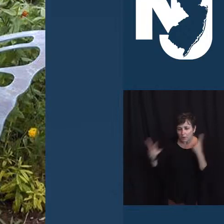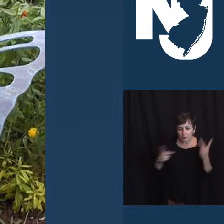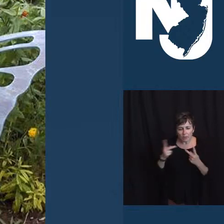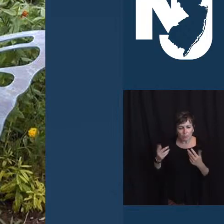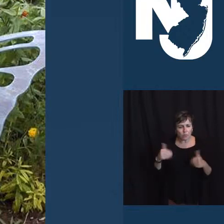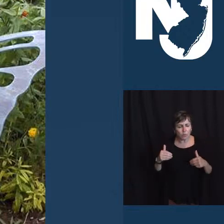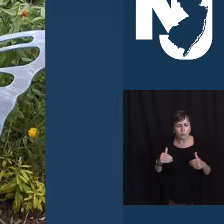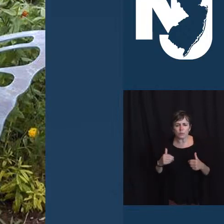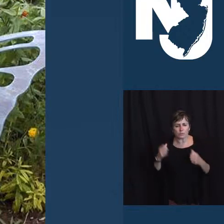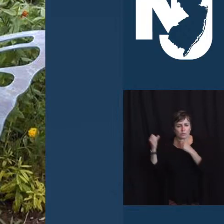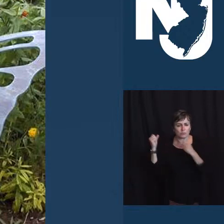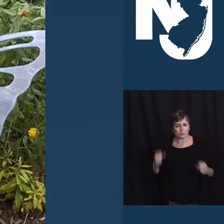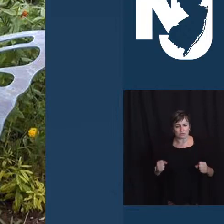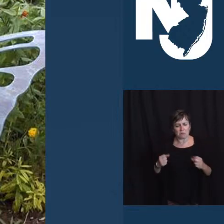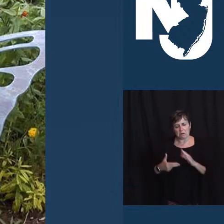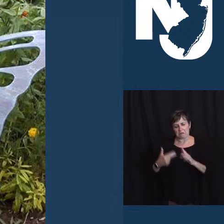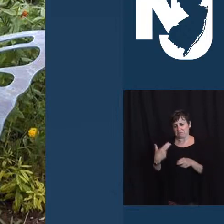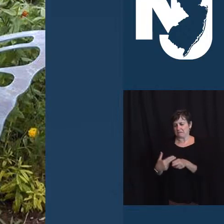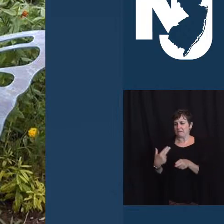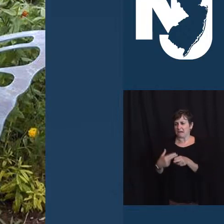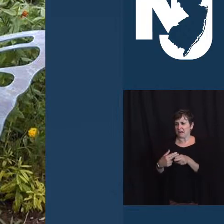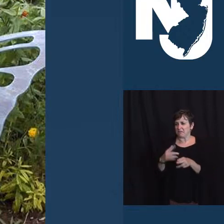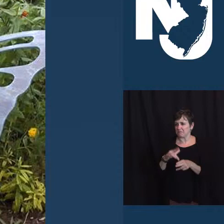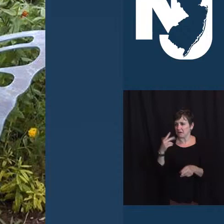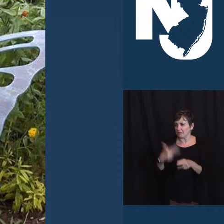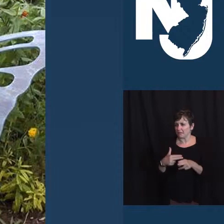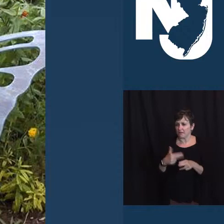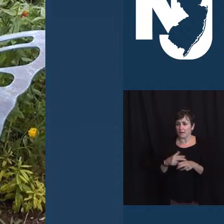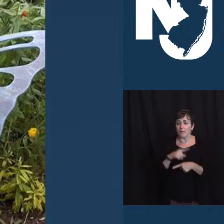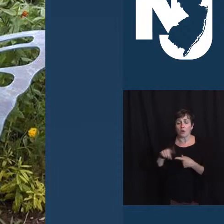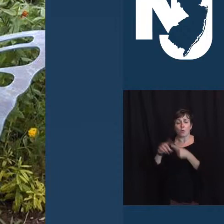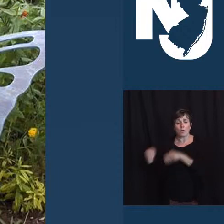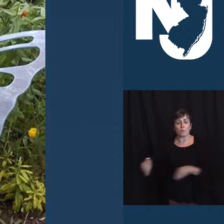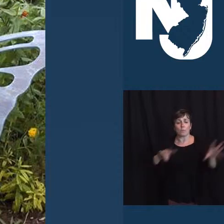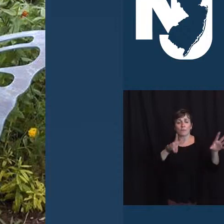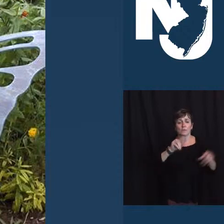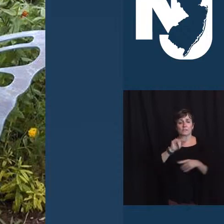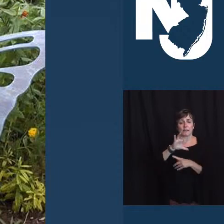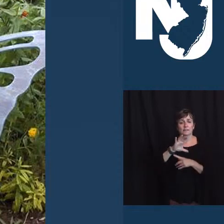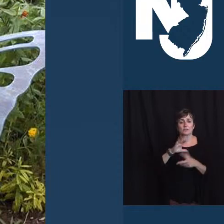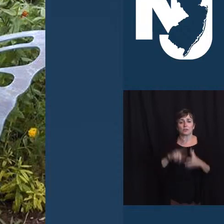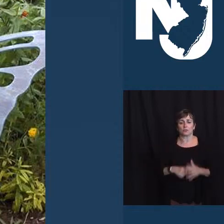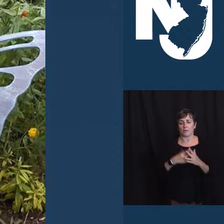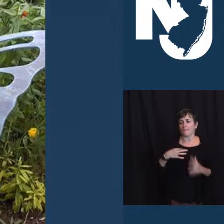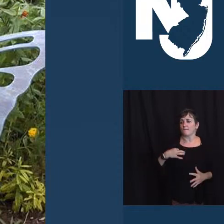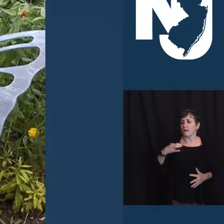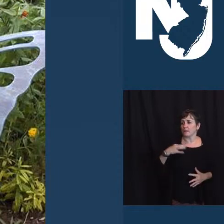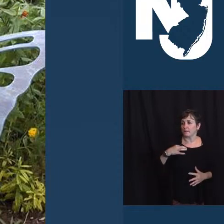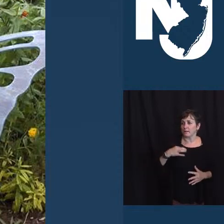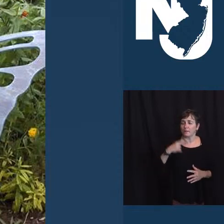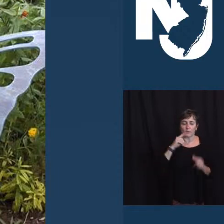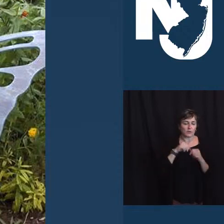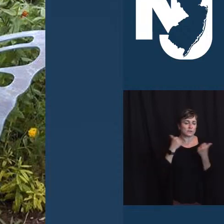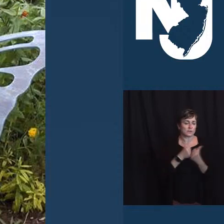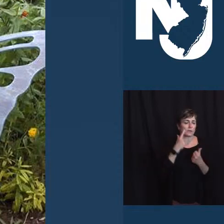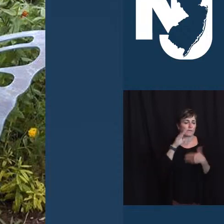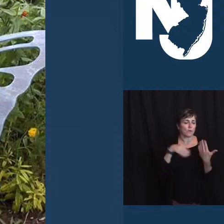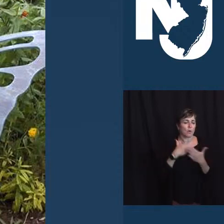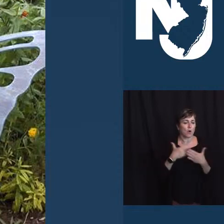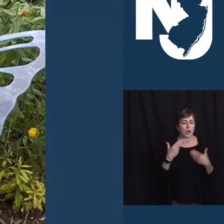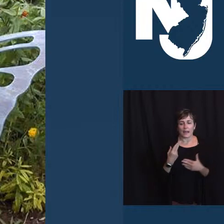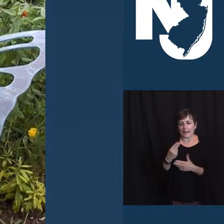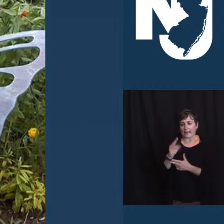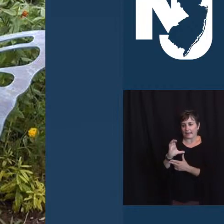a strong legacy. After moving to Wisconsin, she began volunteering with the Association of All Handicapped Citizens, which